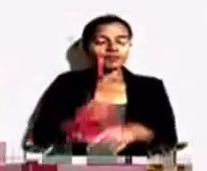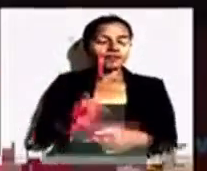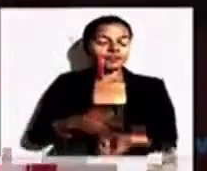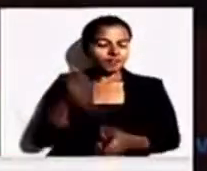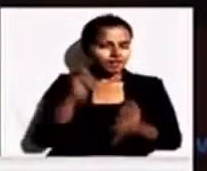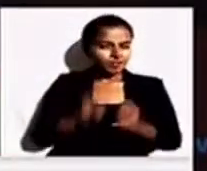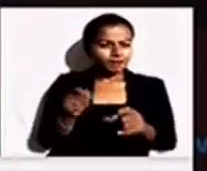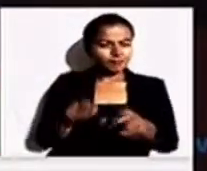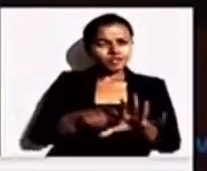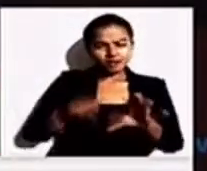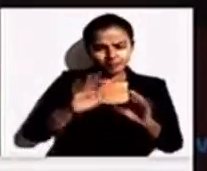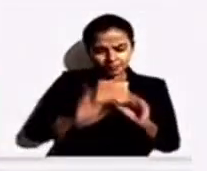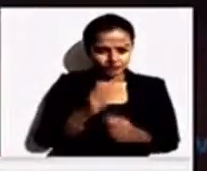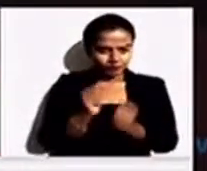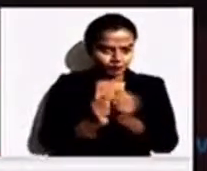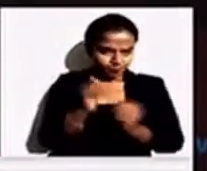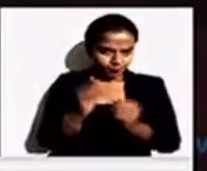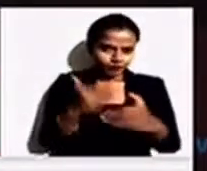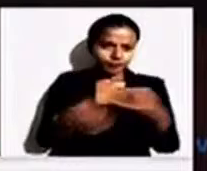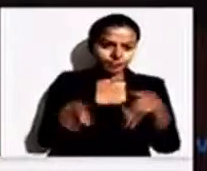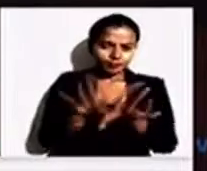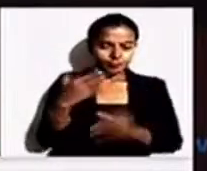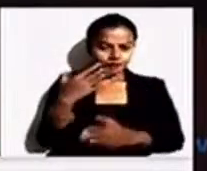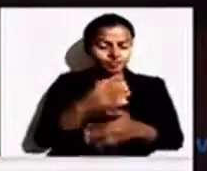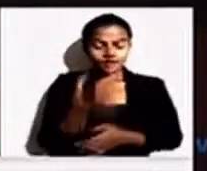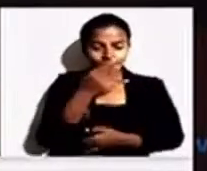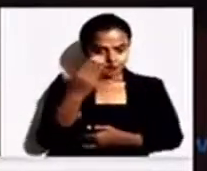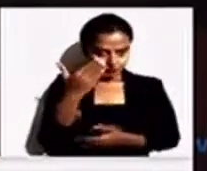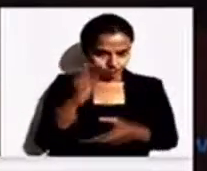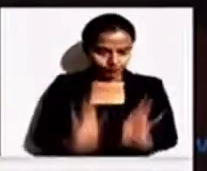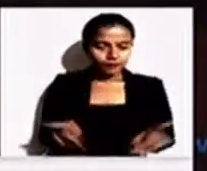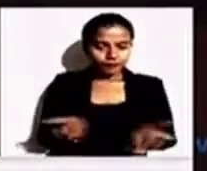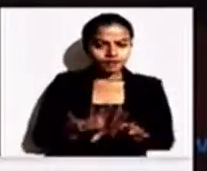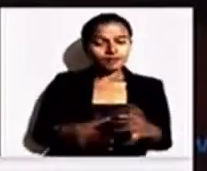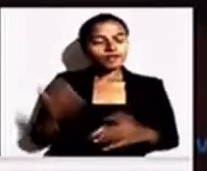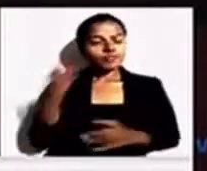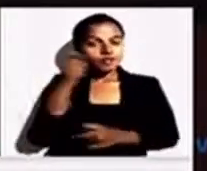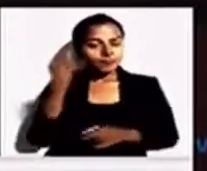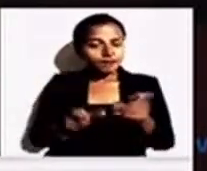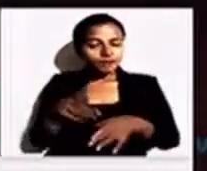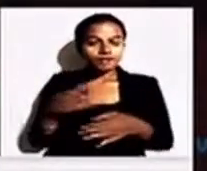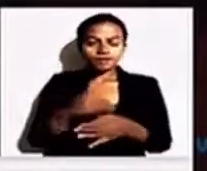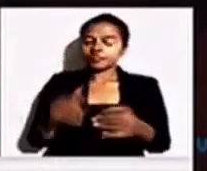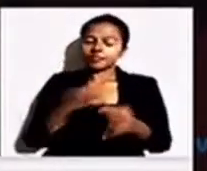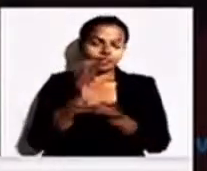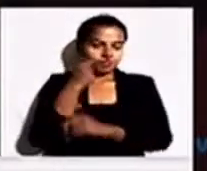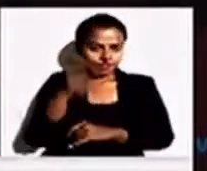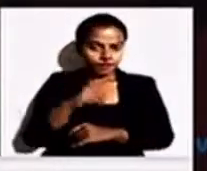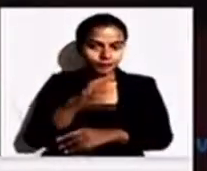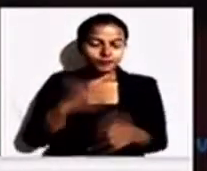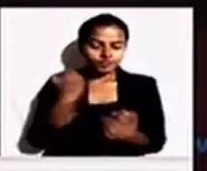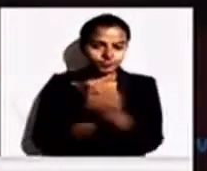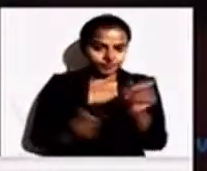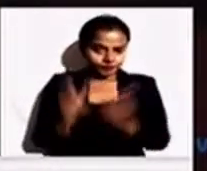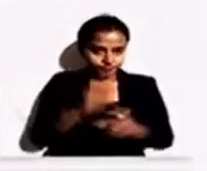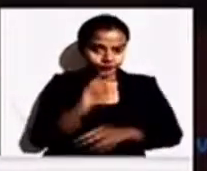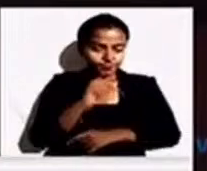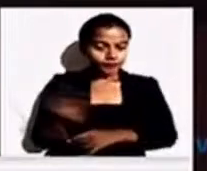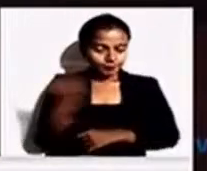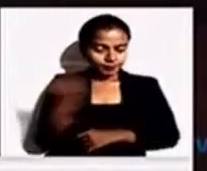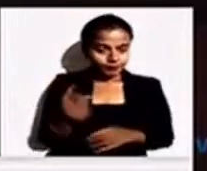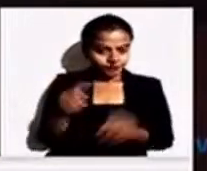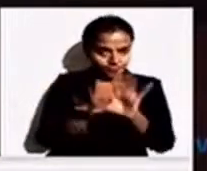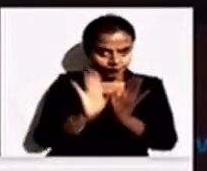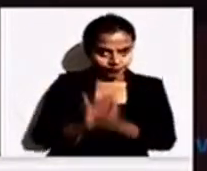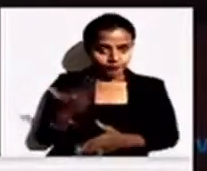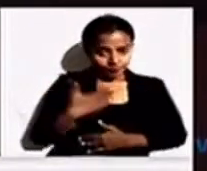that. Will inmates kill each other under ordinary circumstances? An inmate in the cell opposite to the one in which I was imprisoned had consumed the